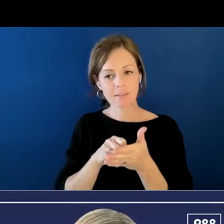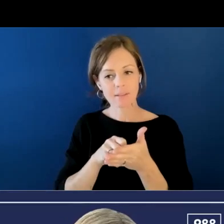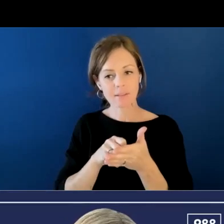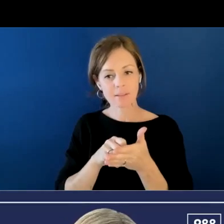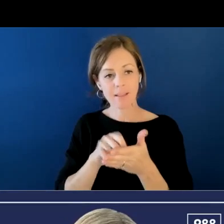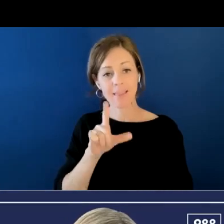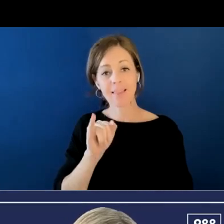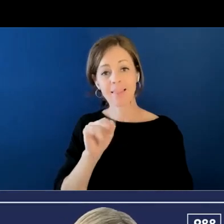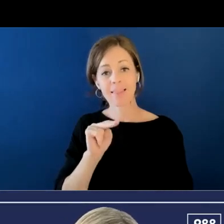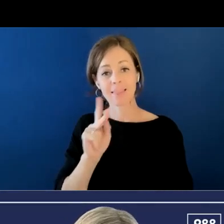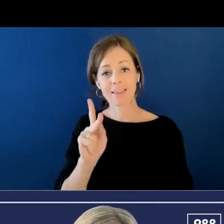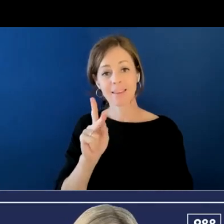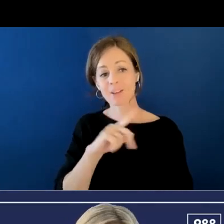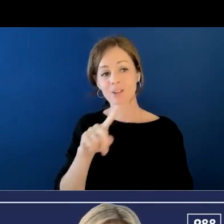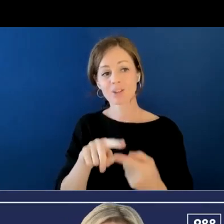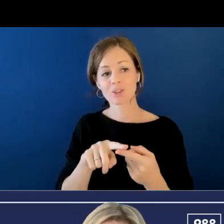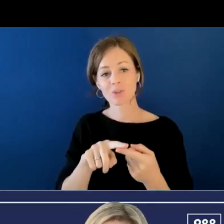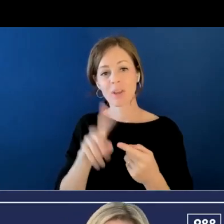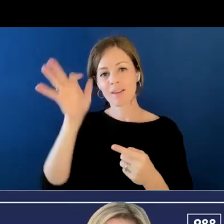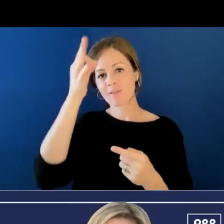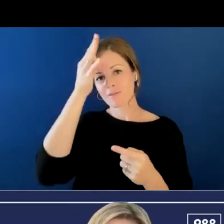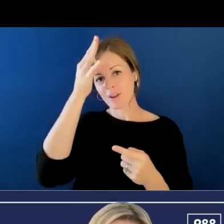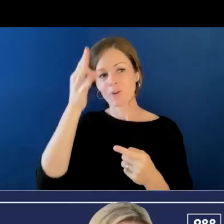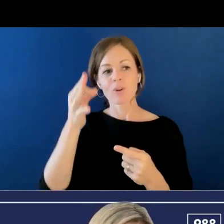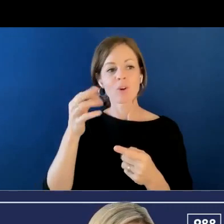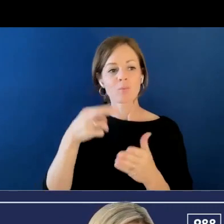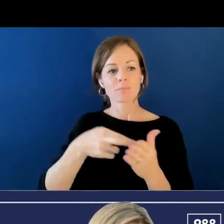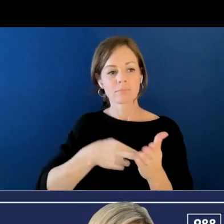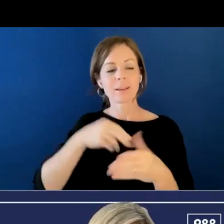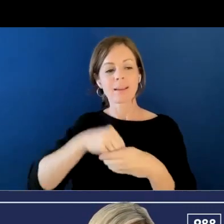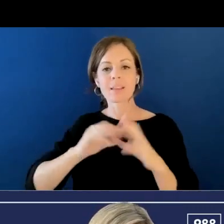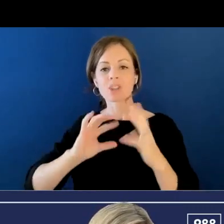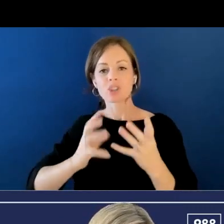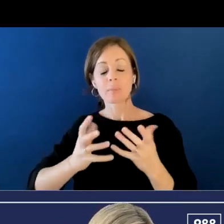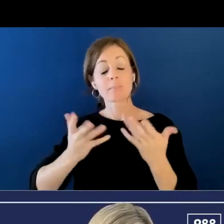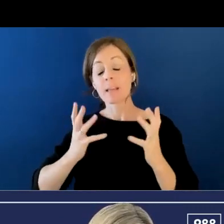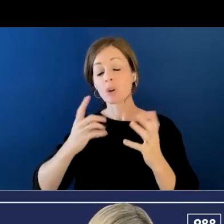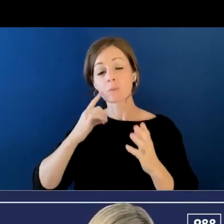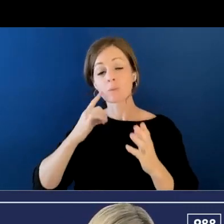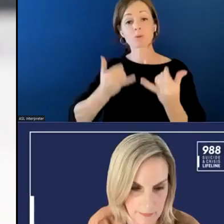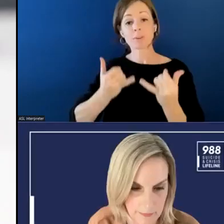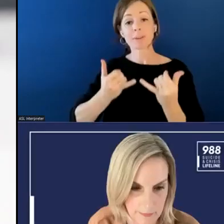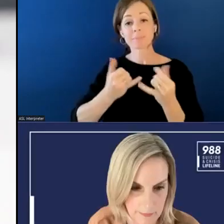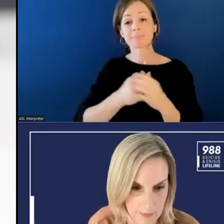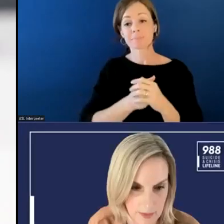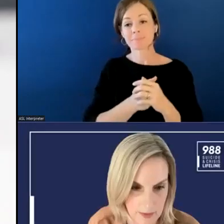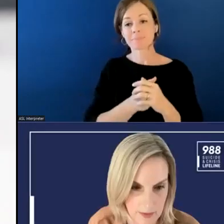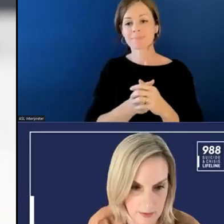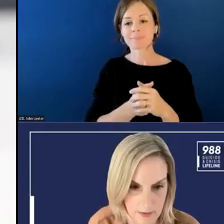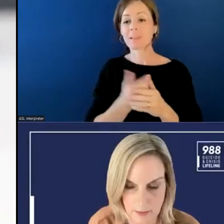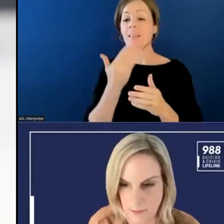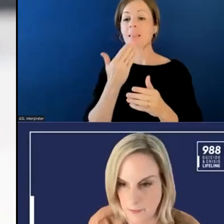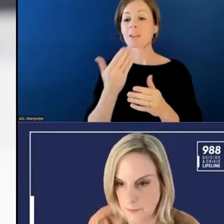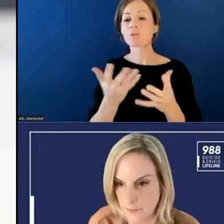link to the Federal Register in the chat. That is all I have for today. Well, thank you so much.